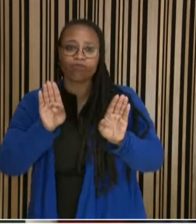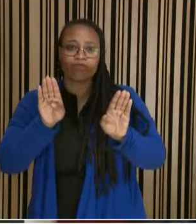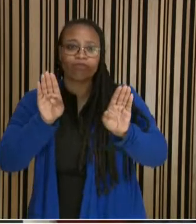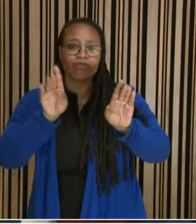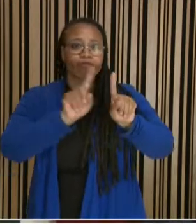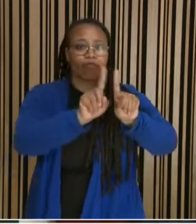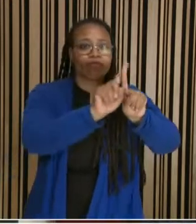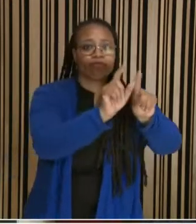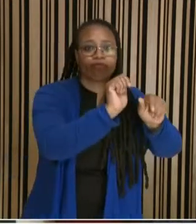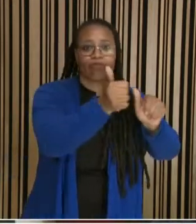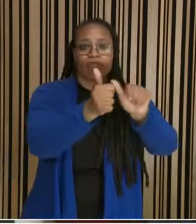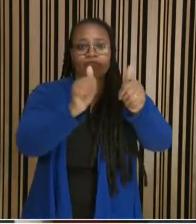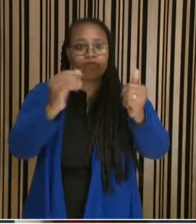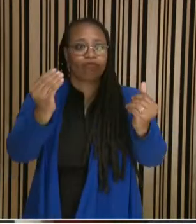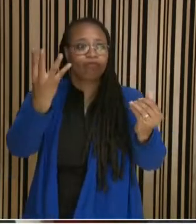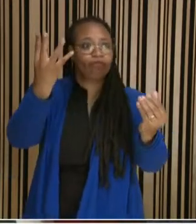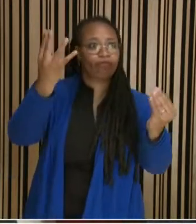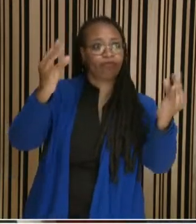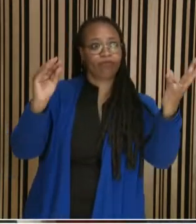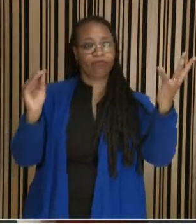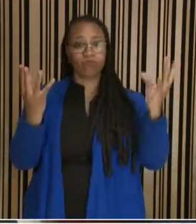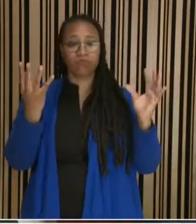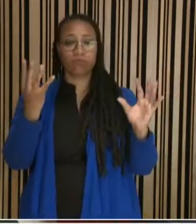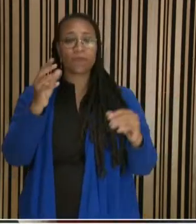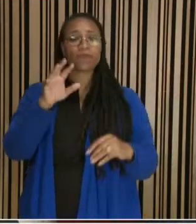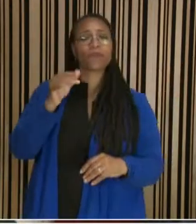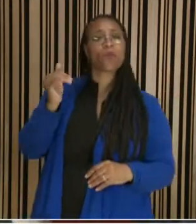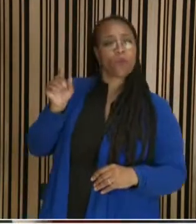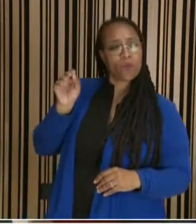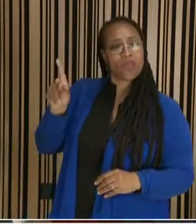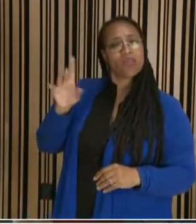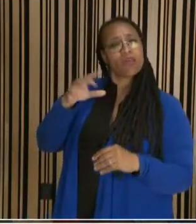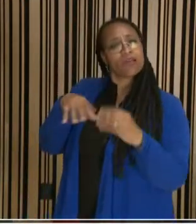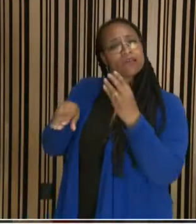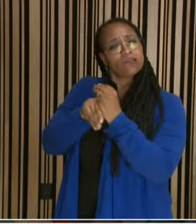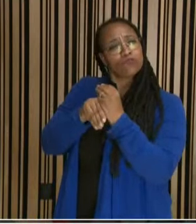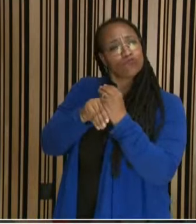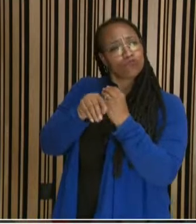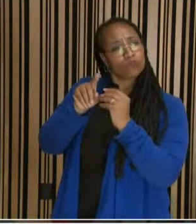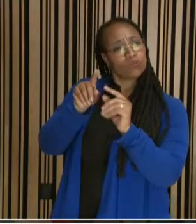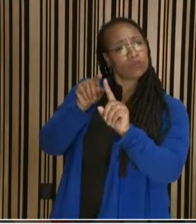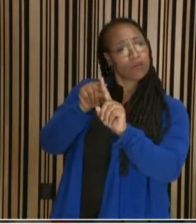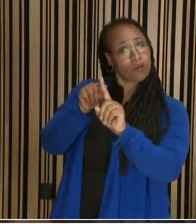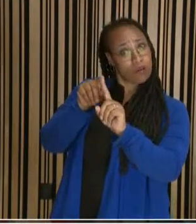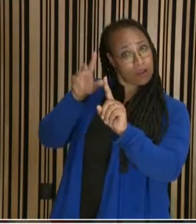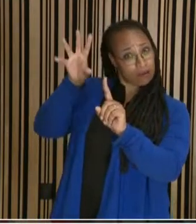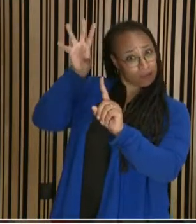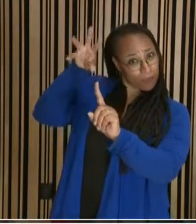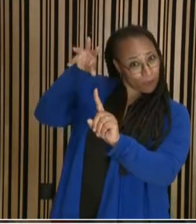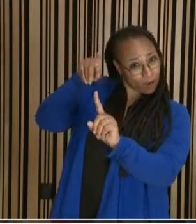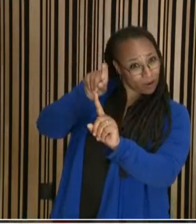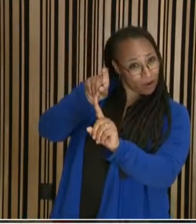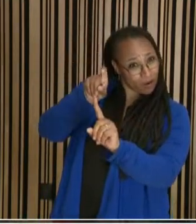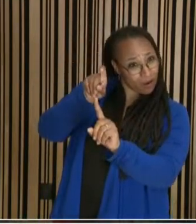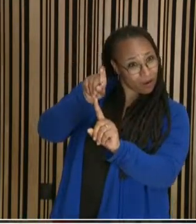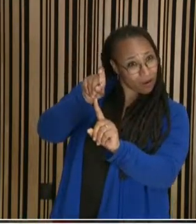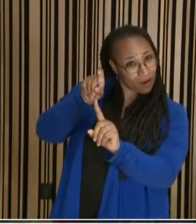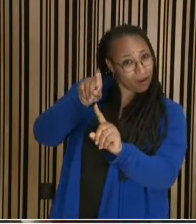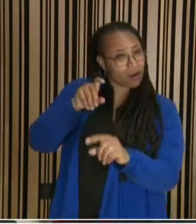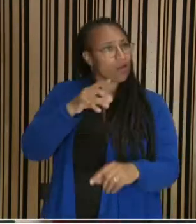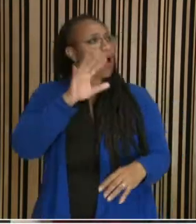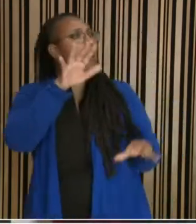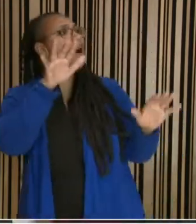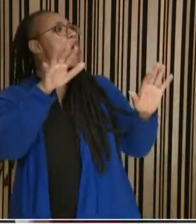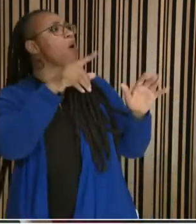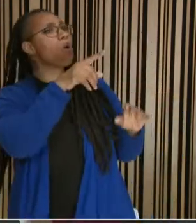Regarding the addition of speed cameras and, oh, I'm sorry. I'm sorry, I didn't see where you were coming from. No,